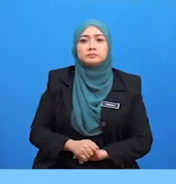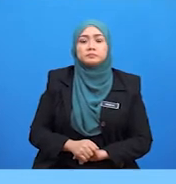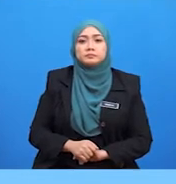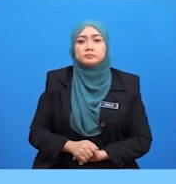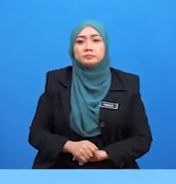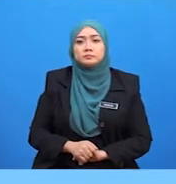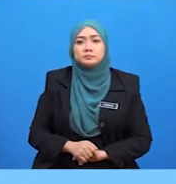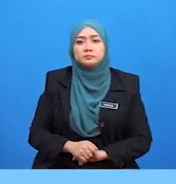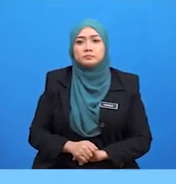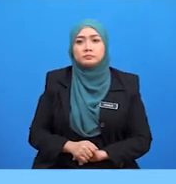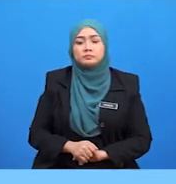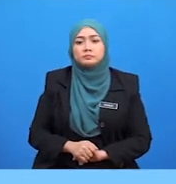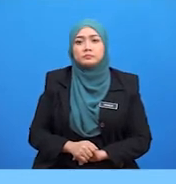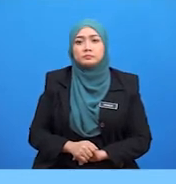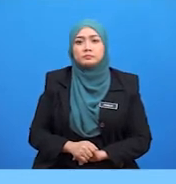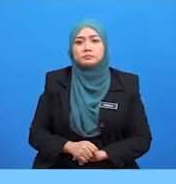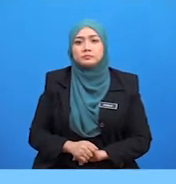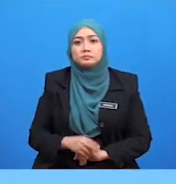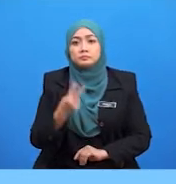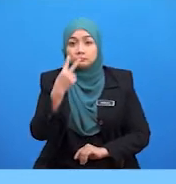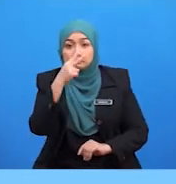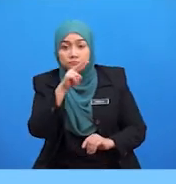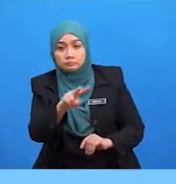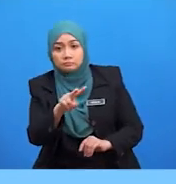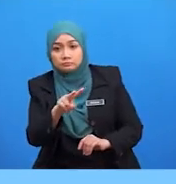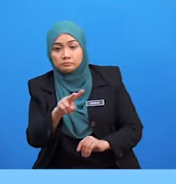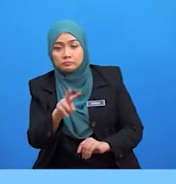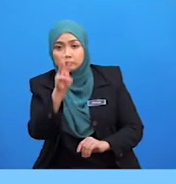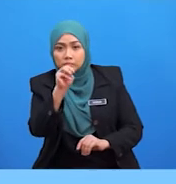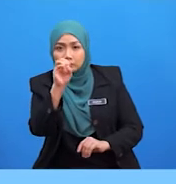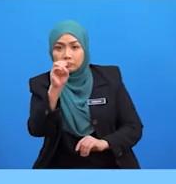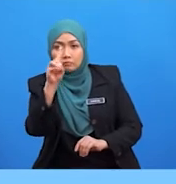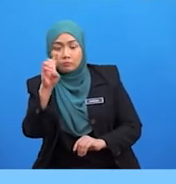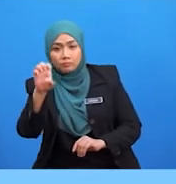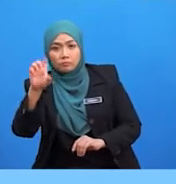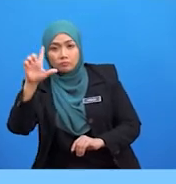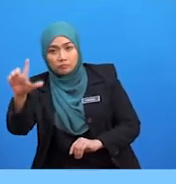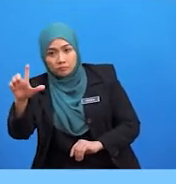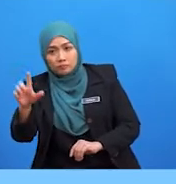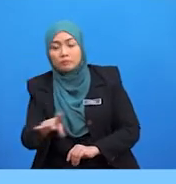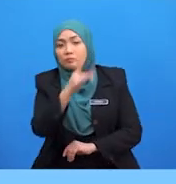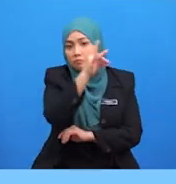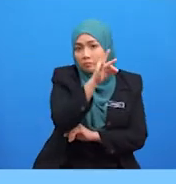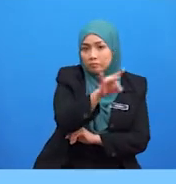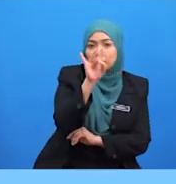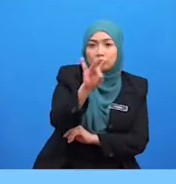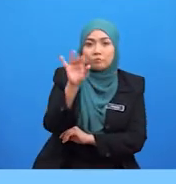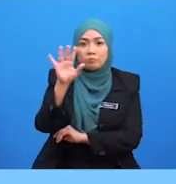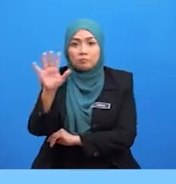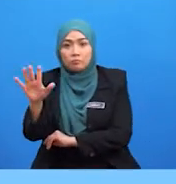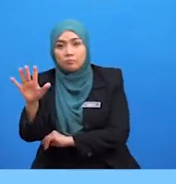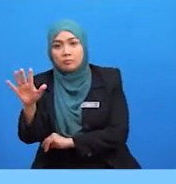analysts universally refer Carl Benz's car model of 1885 as the